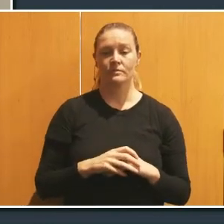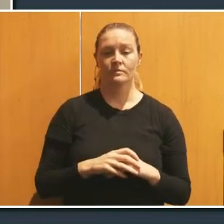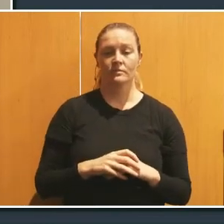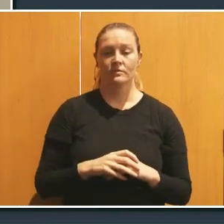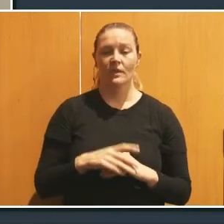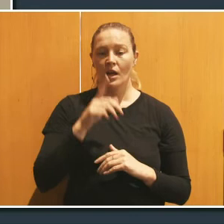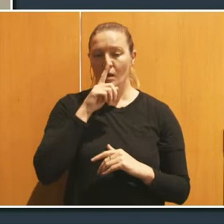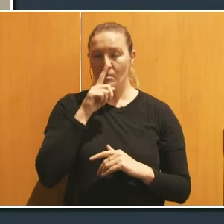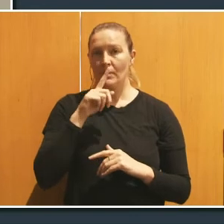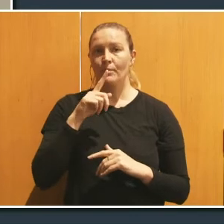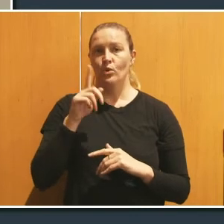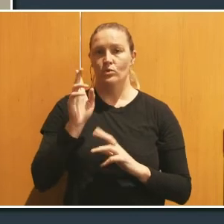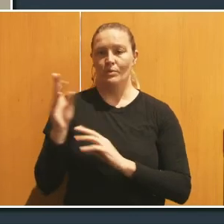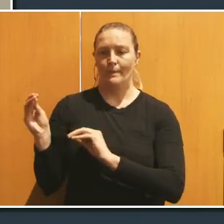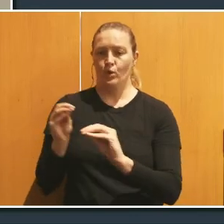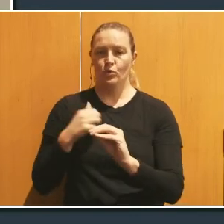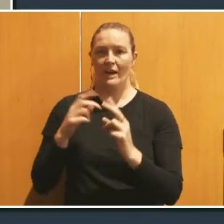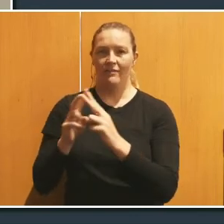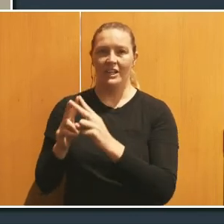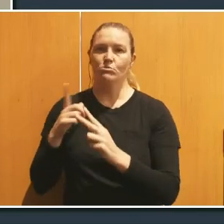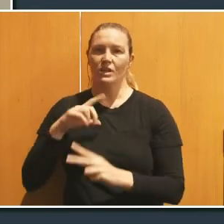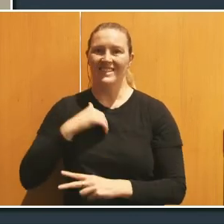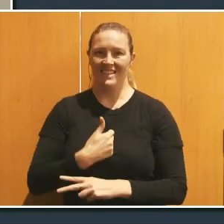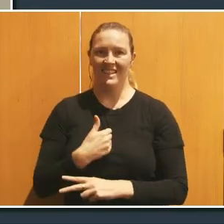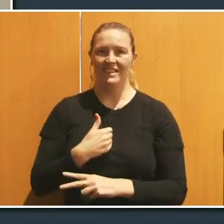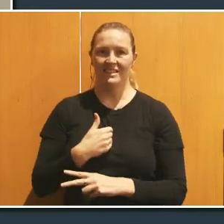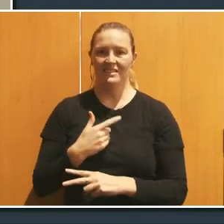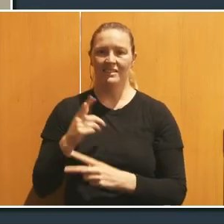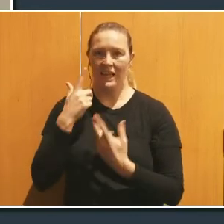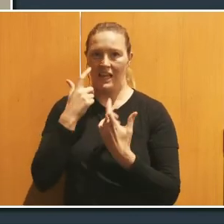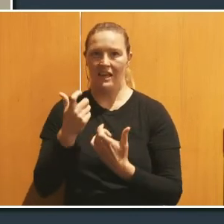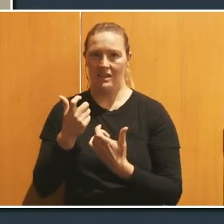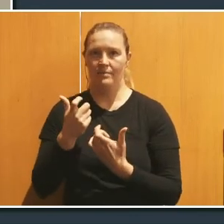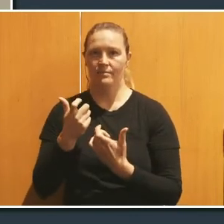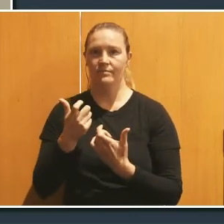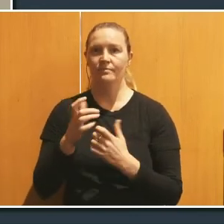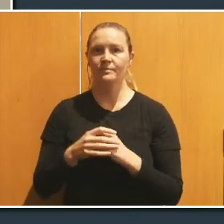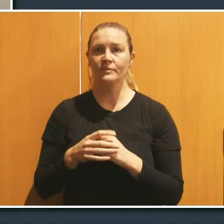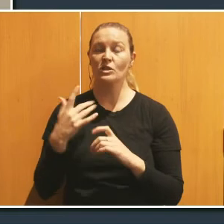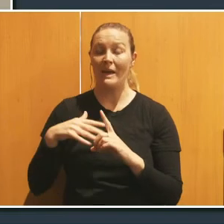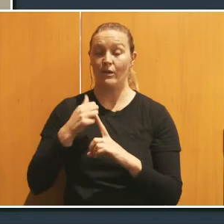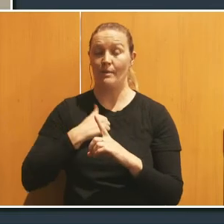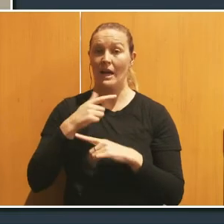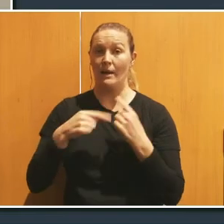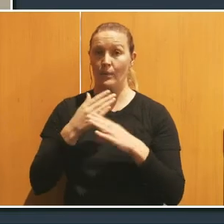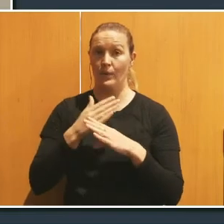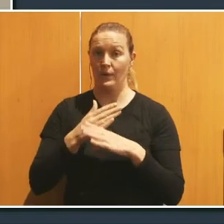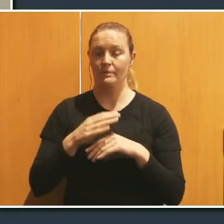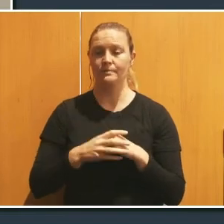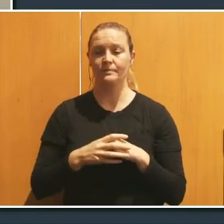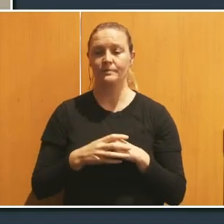into our village are usually needs-based. So that's the background on Somerset and what we do. We have a